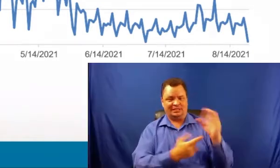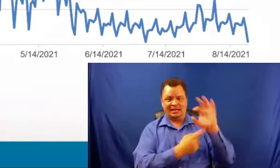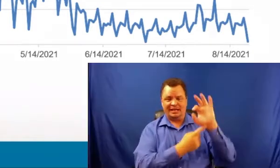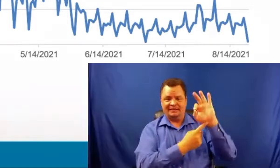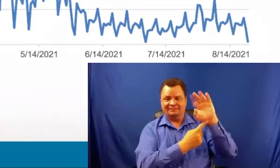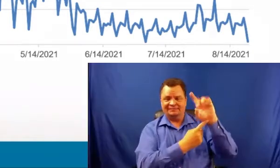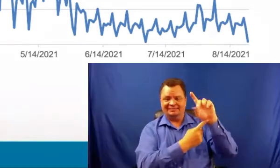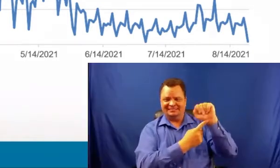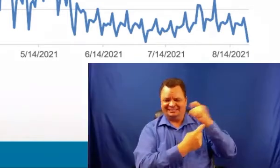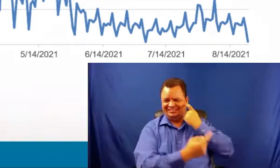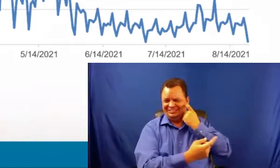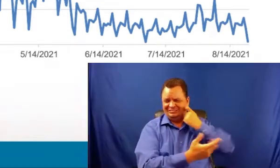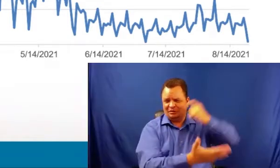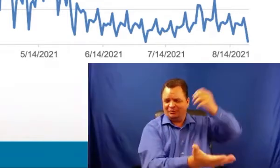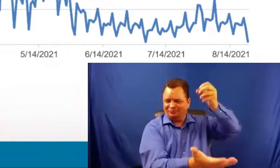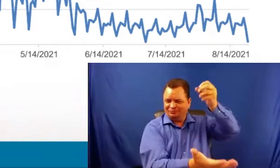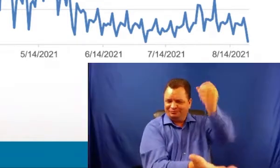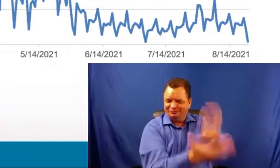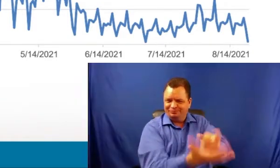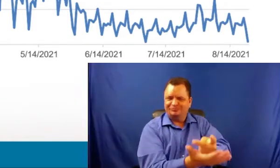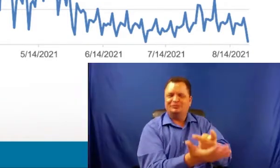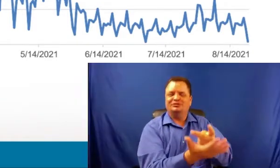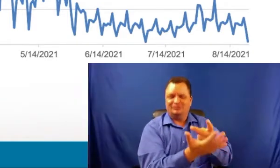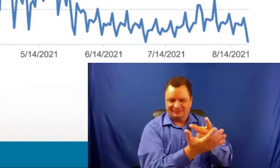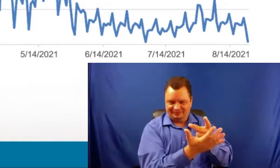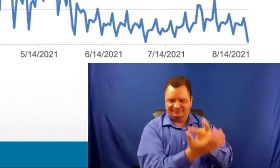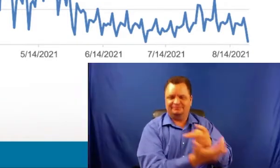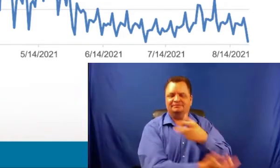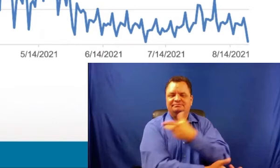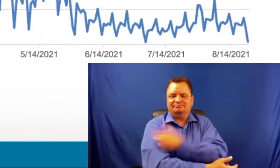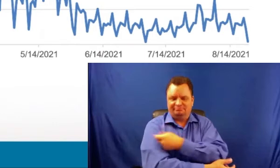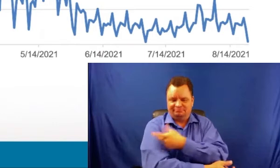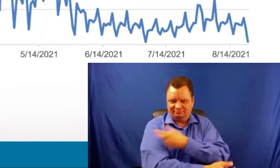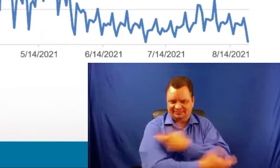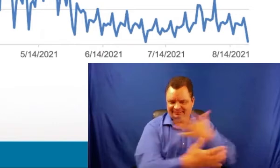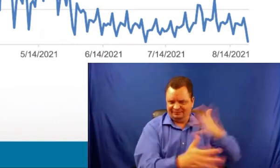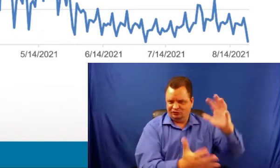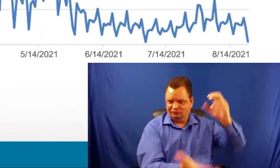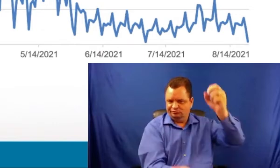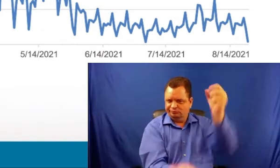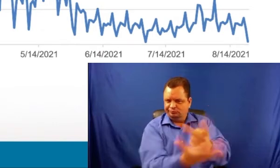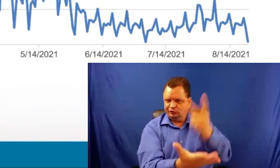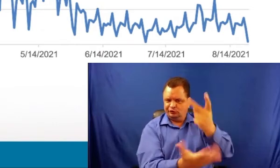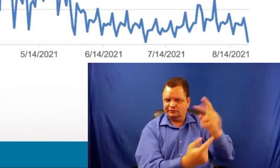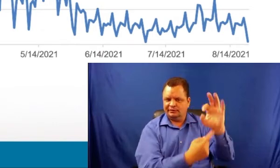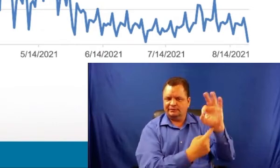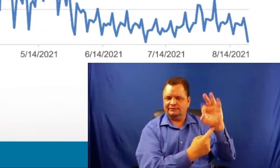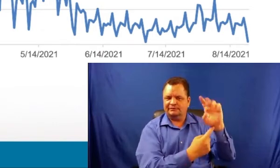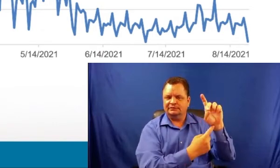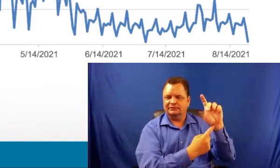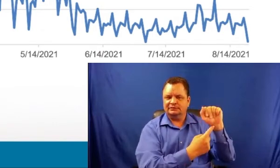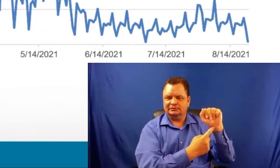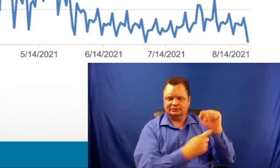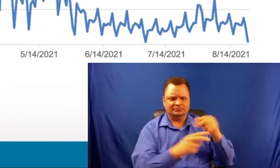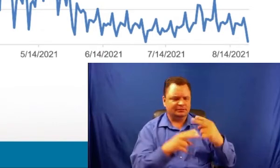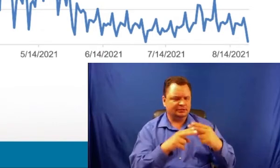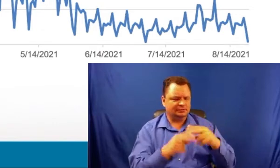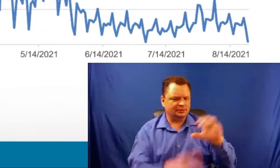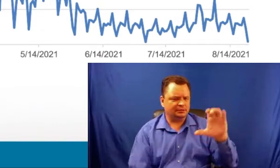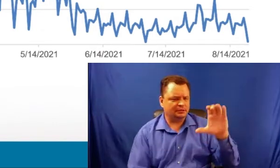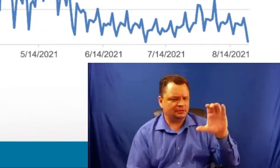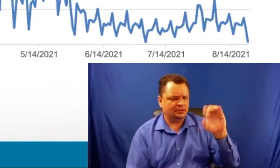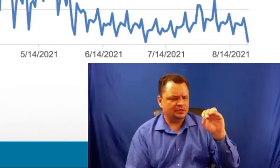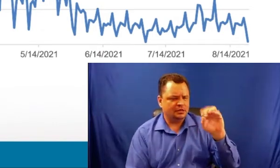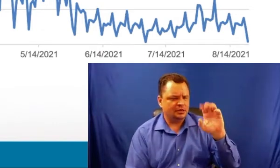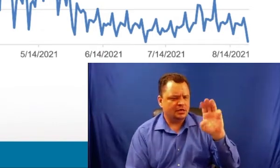it will be also called Comirnaty, I think. I'm not sure. That's new. Comirnaty, I think. Comirnaty, is that correct, Stephen?